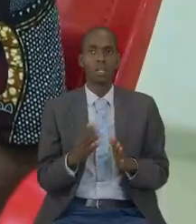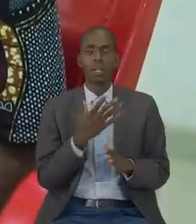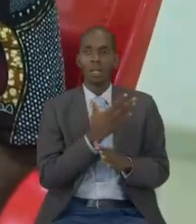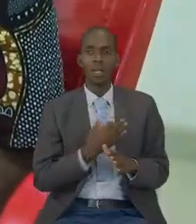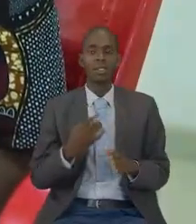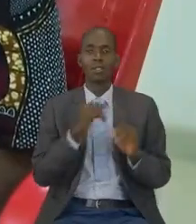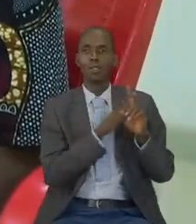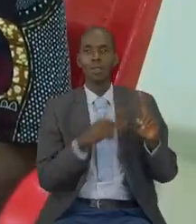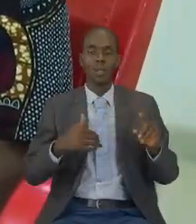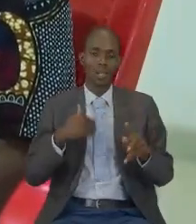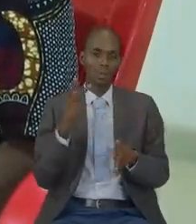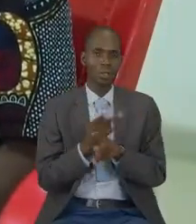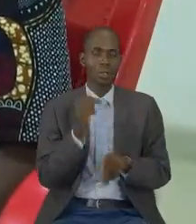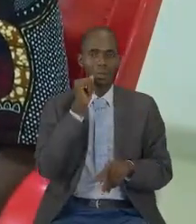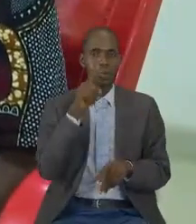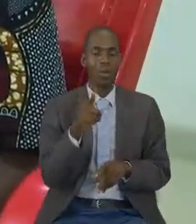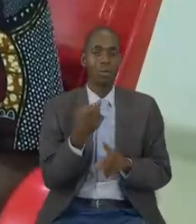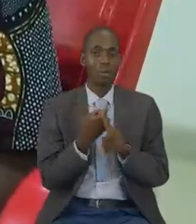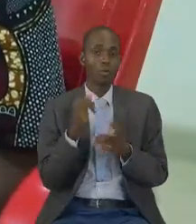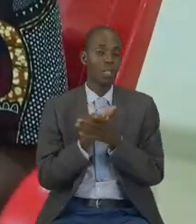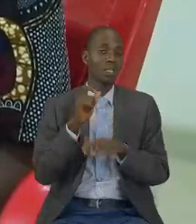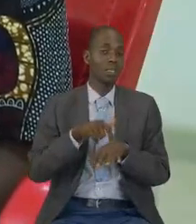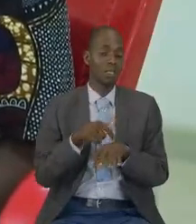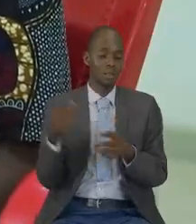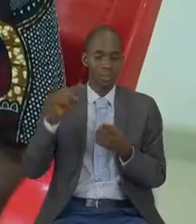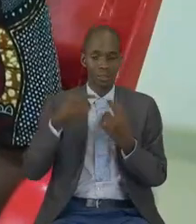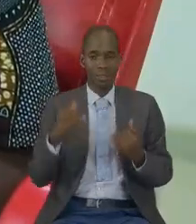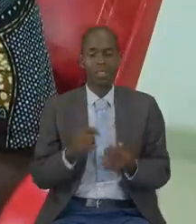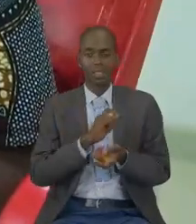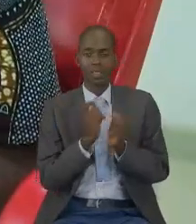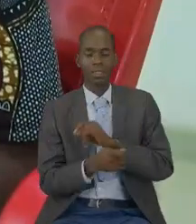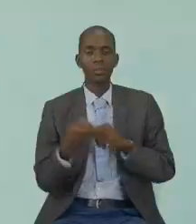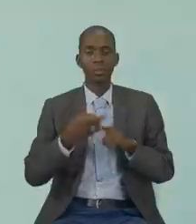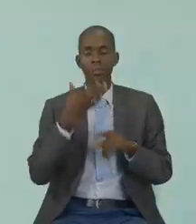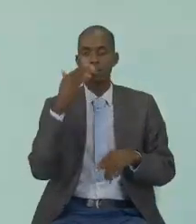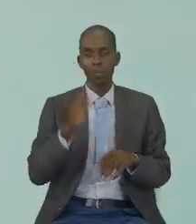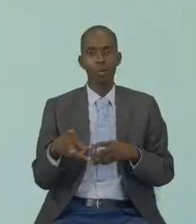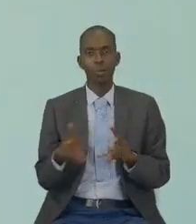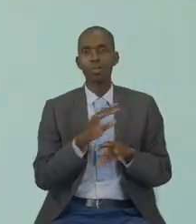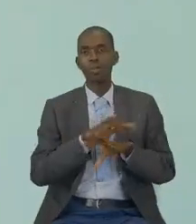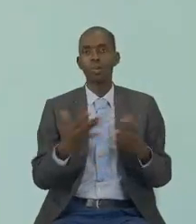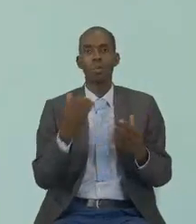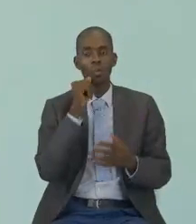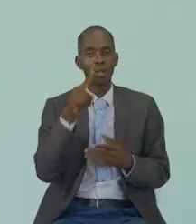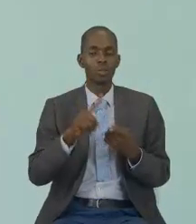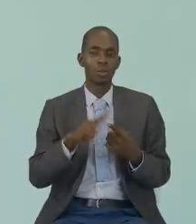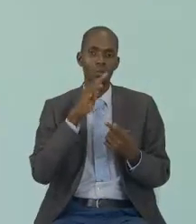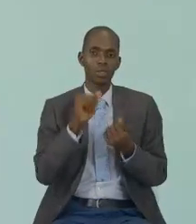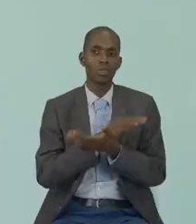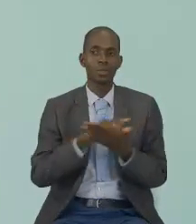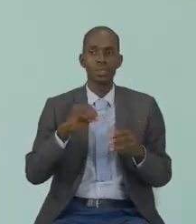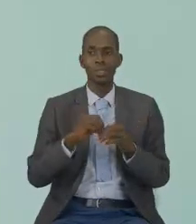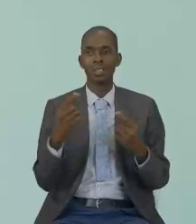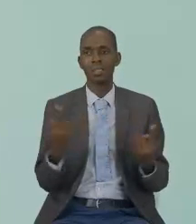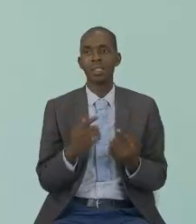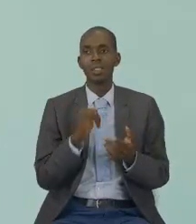I was a sinner up to this time, from making me to change from my bad ways, He did not want me to perish in my sins. That was why He made me to be one